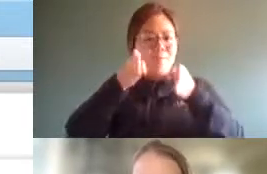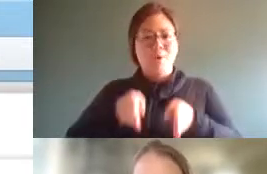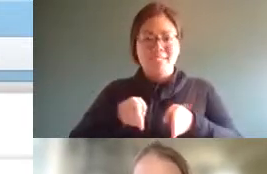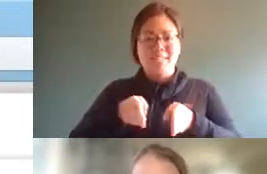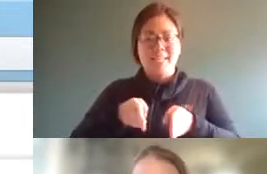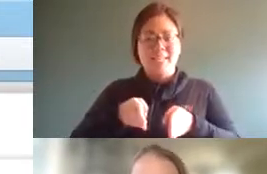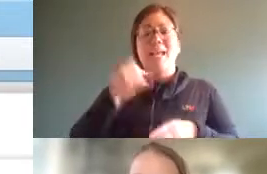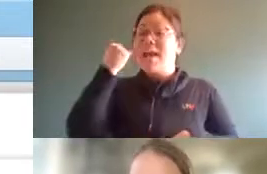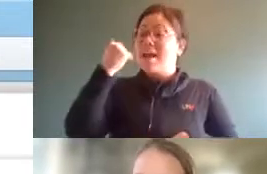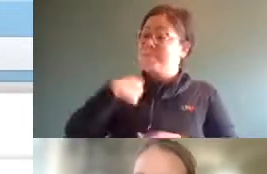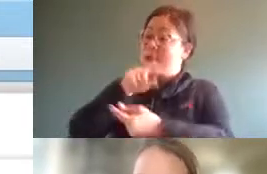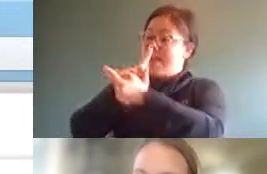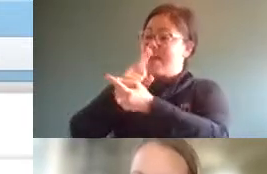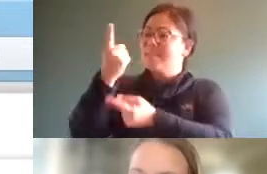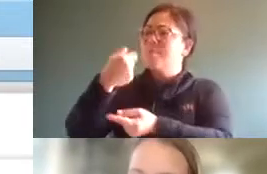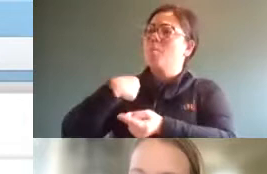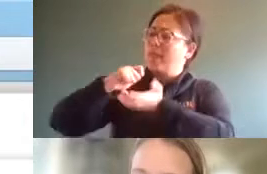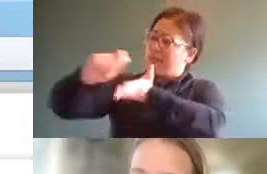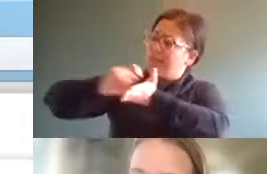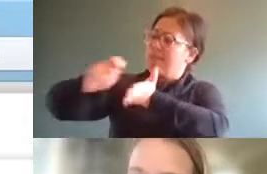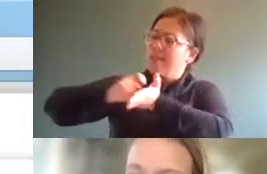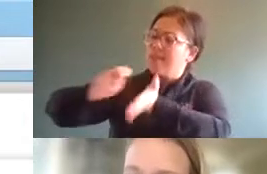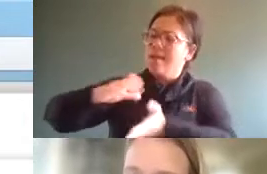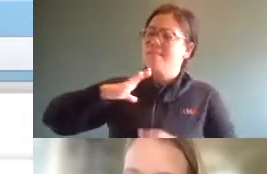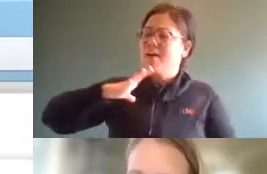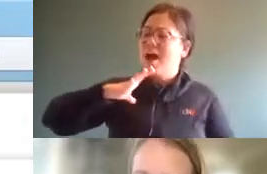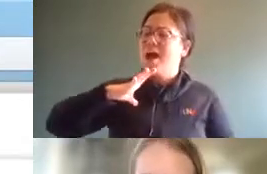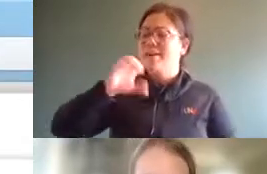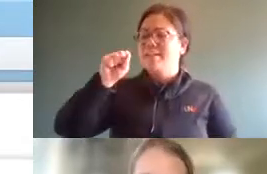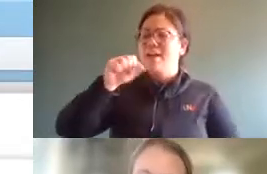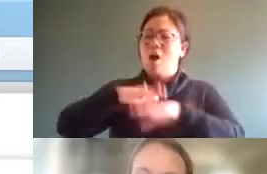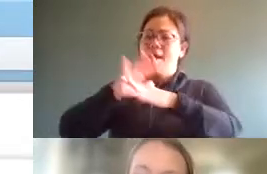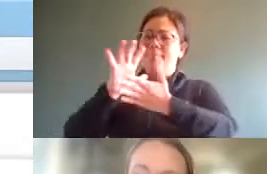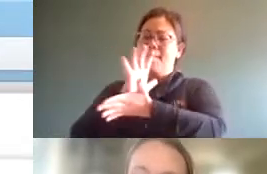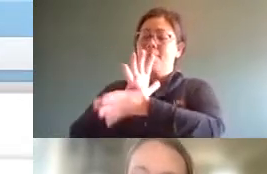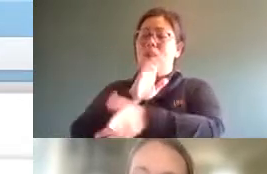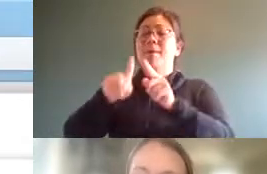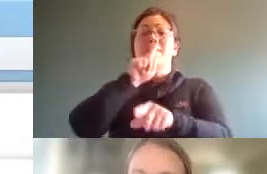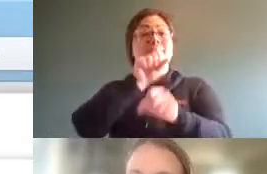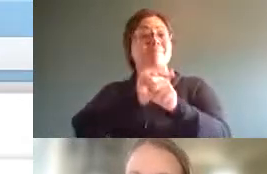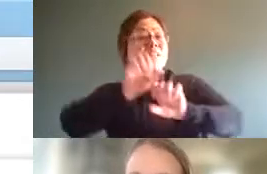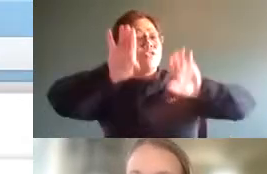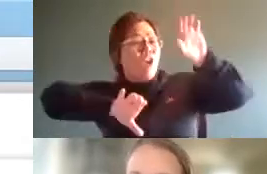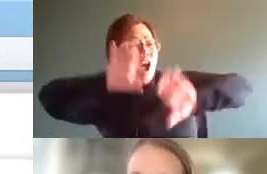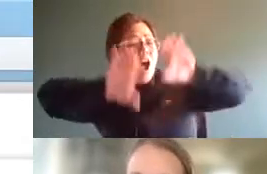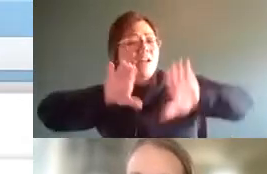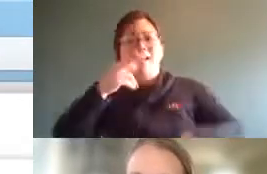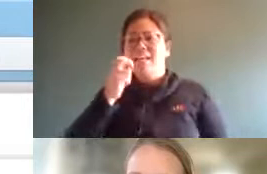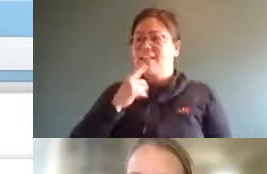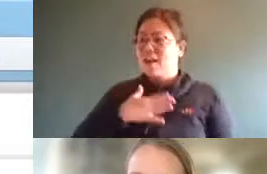If I've met someone, we've just written back and forth on pieces of paper. And he admitted, he's like,